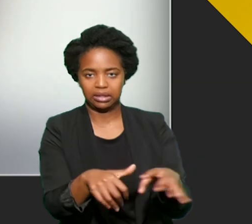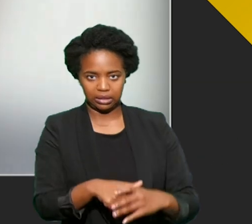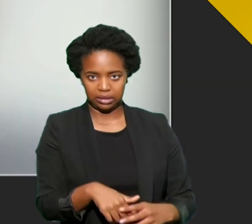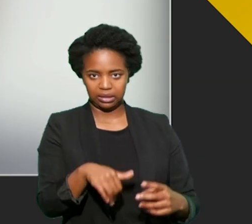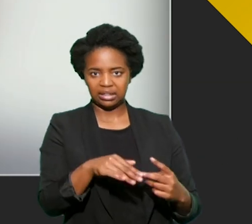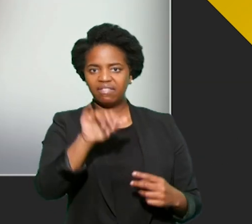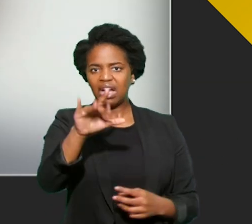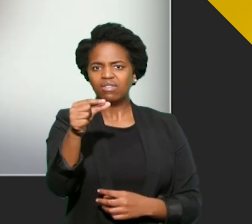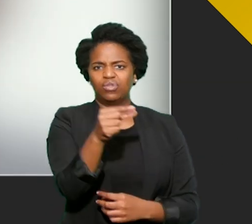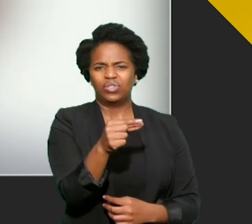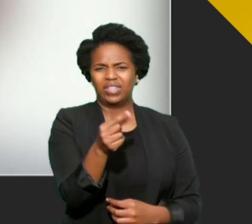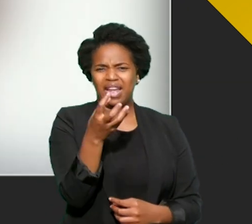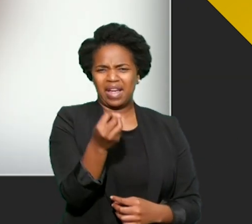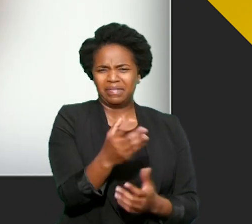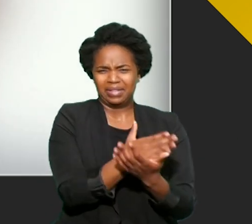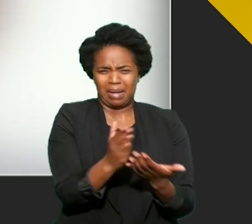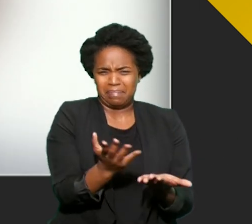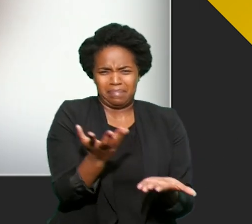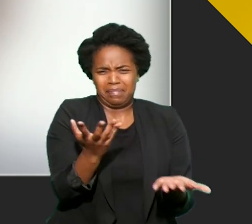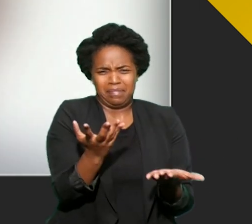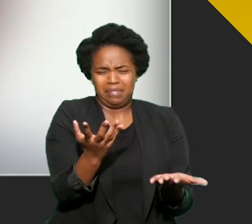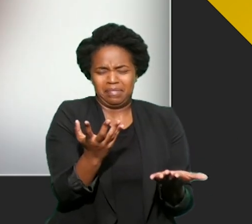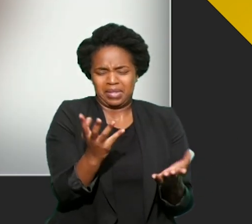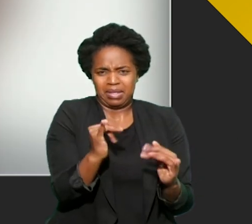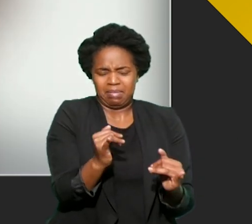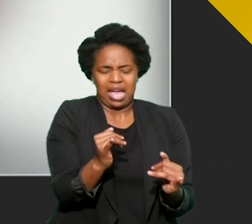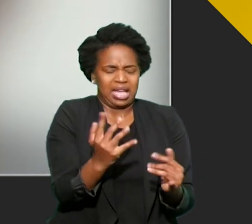off a microwave energy,